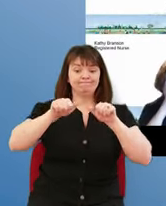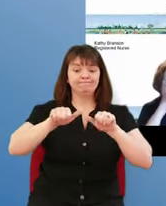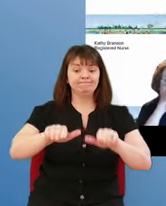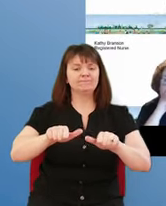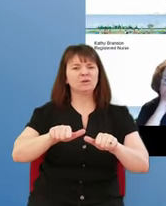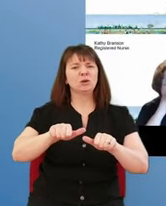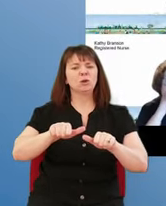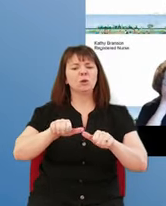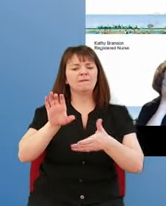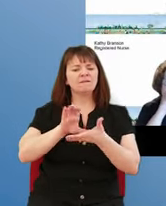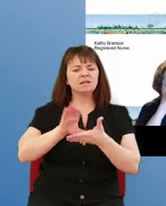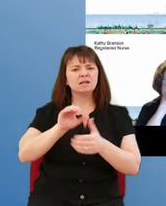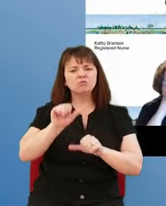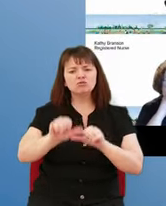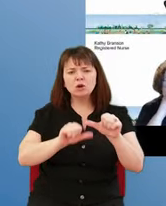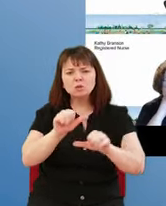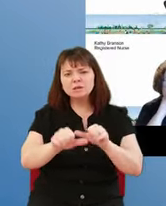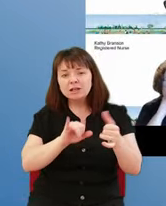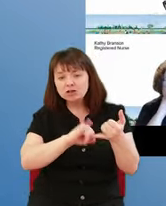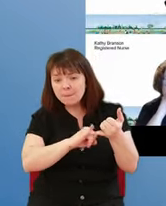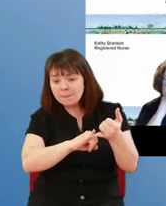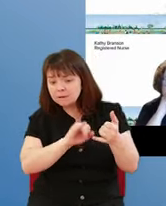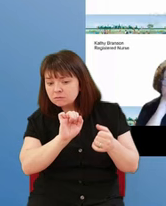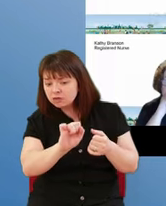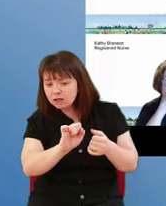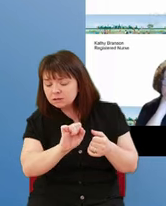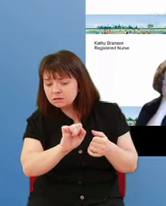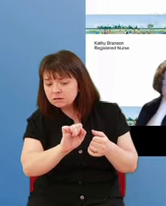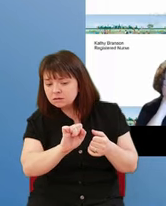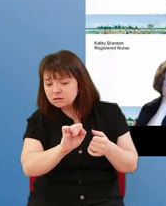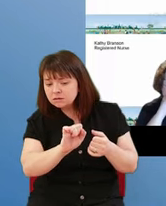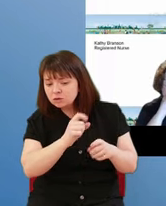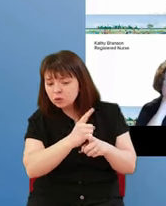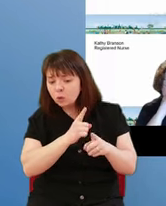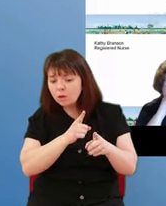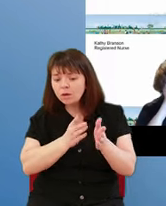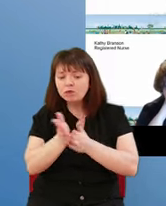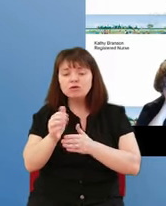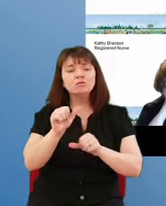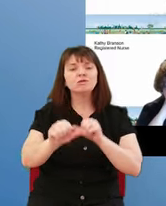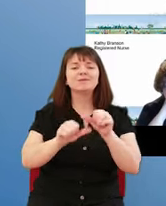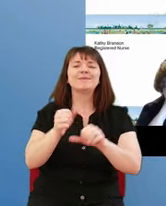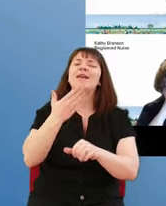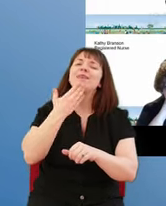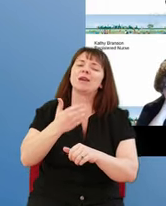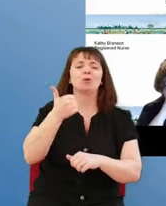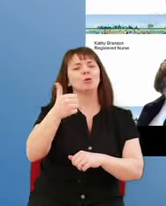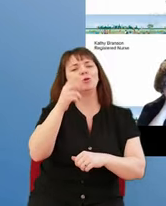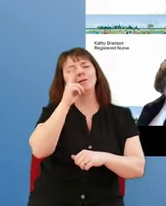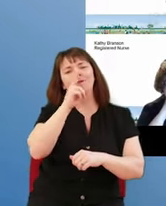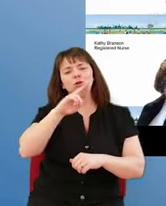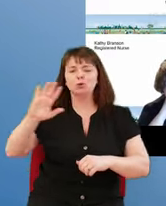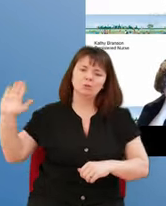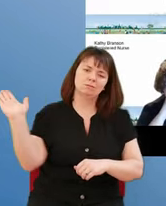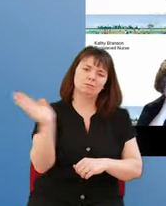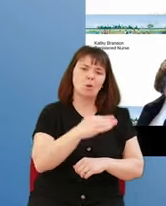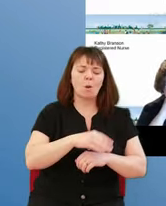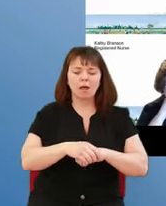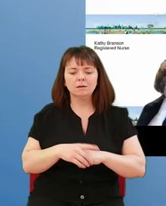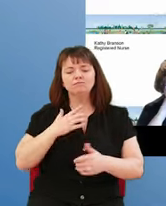Thank you, Doris, and good afternoon to everyone. I'm really pleased to talk about the hard work that has gone into the